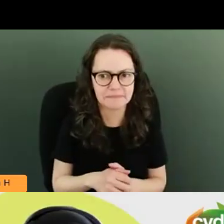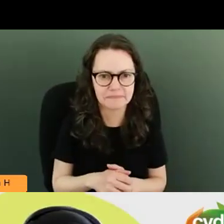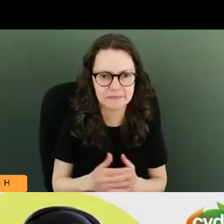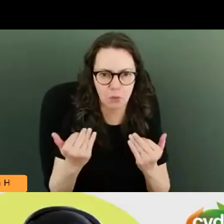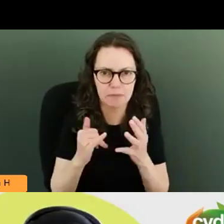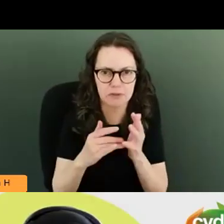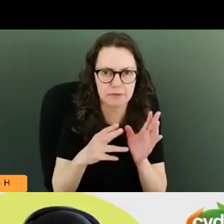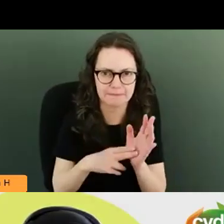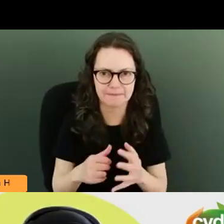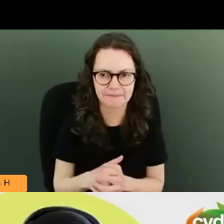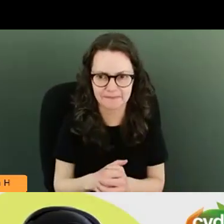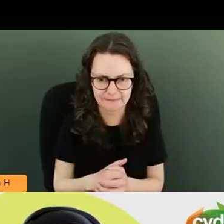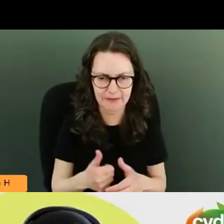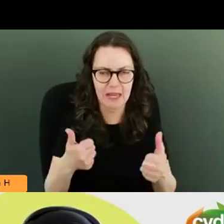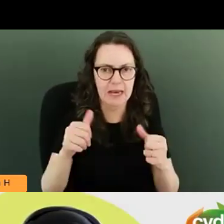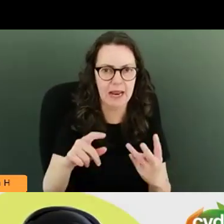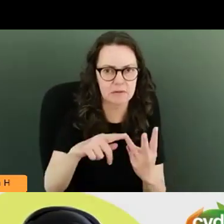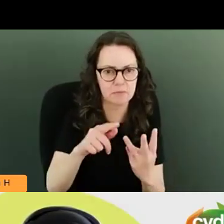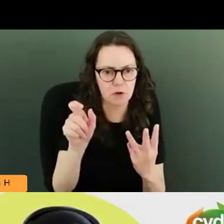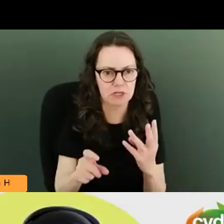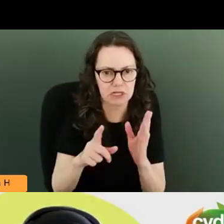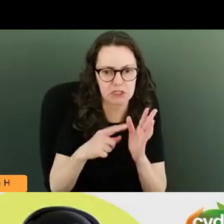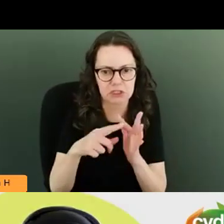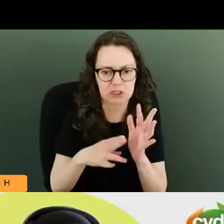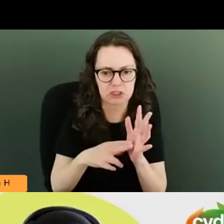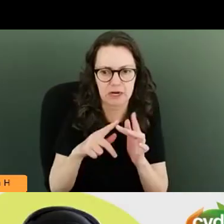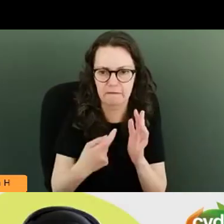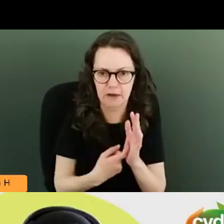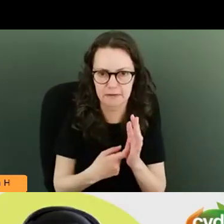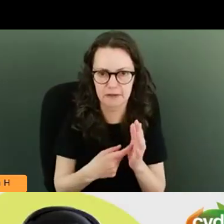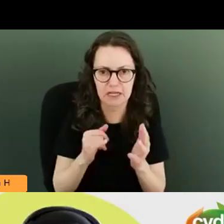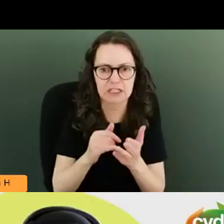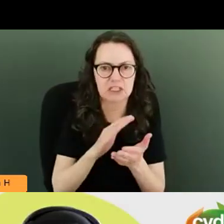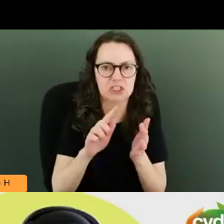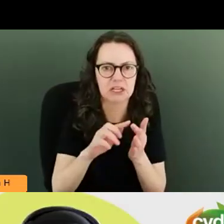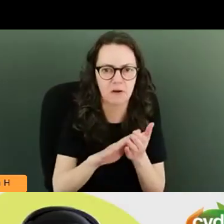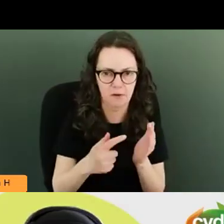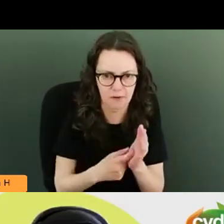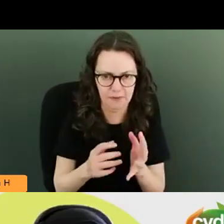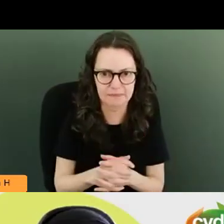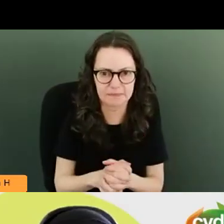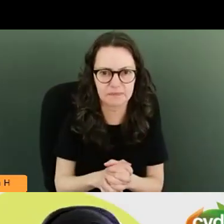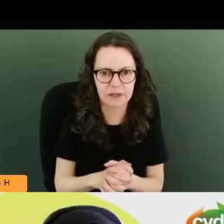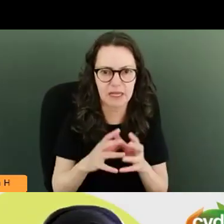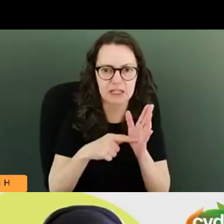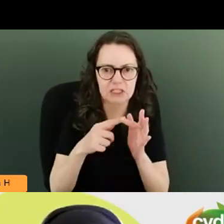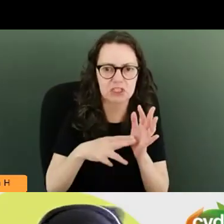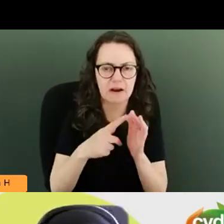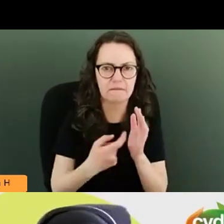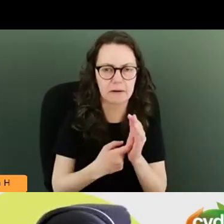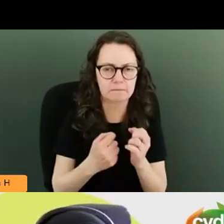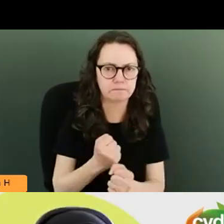Welcome, Summan. The next speaker is Jennifer Crowther, who uses she, her pronouns. Jennifer is a